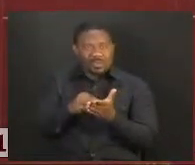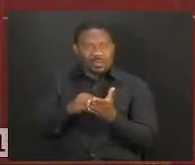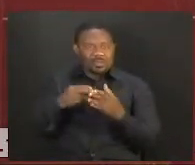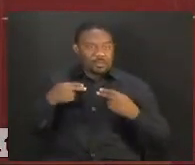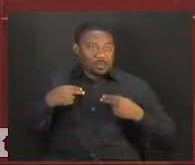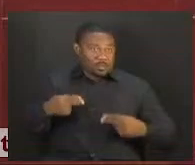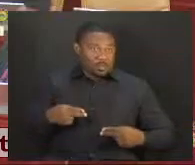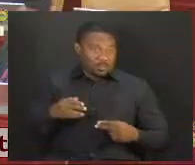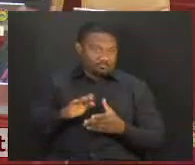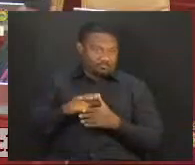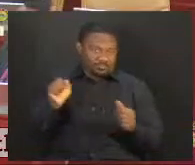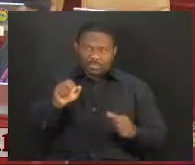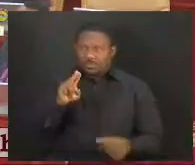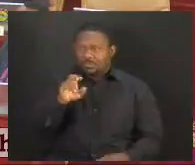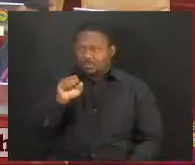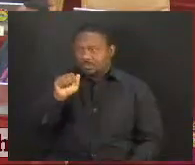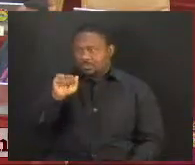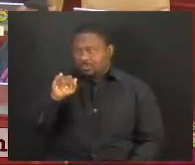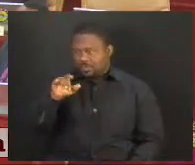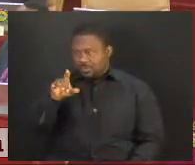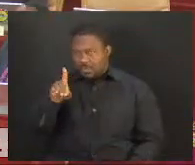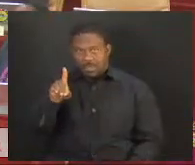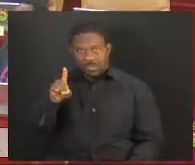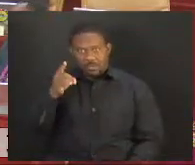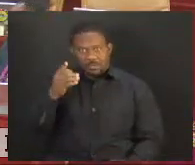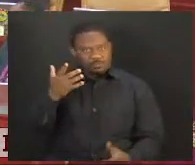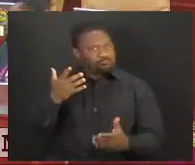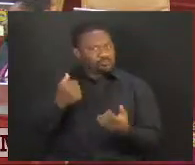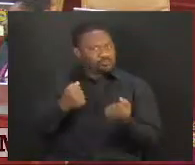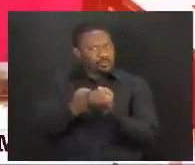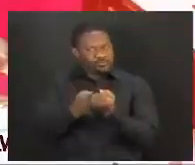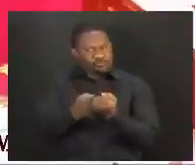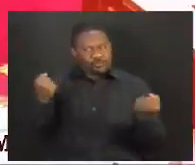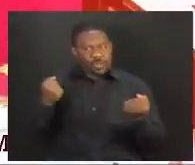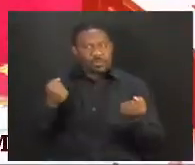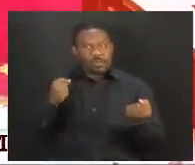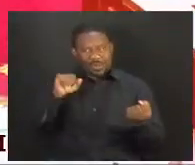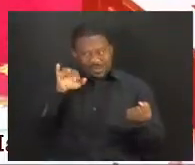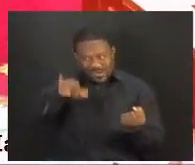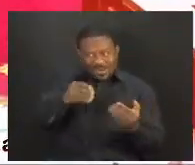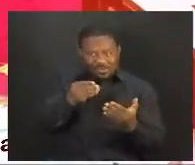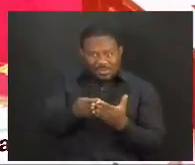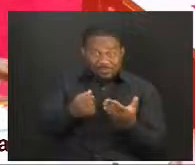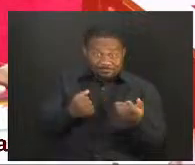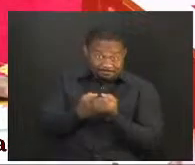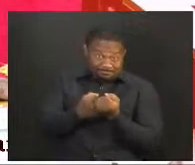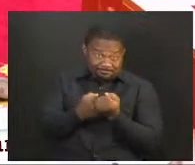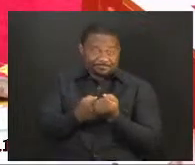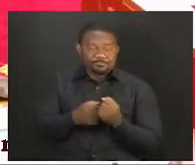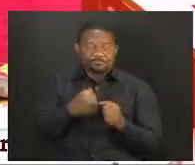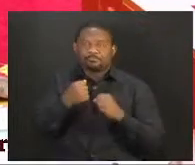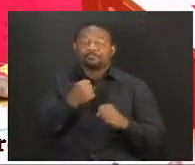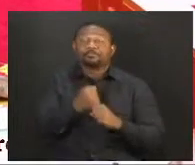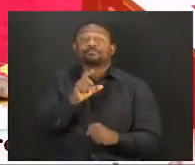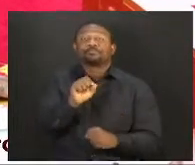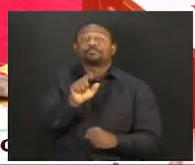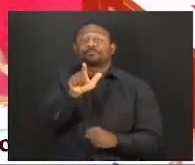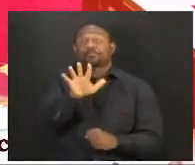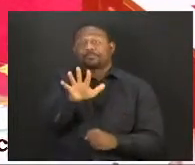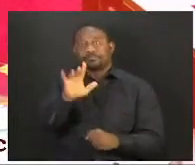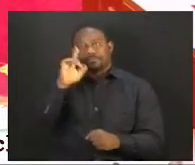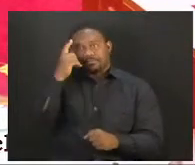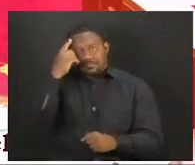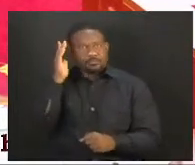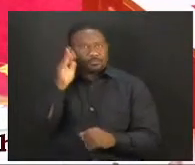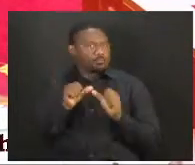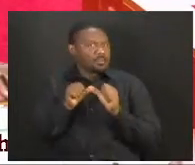bridging the USAID financing shortfall. Mr. Speaker, in the year 2025, government will